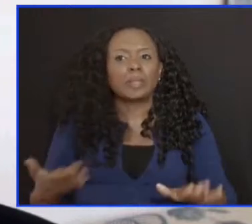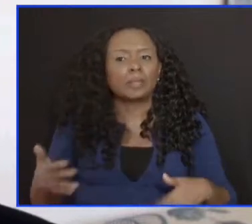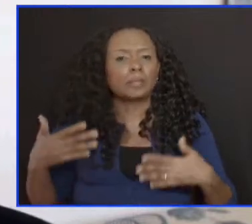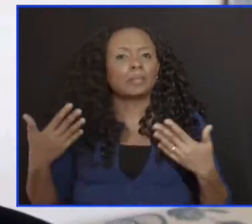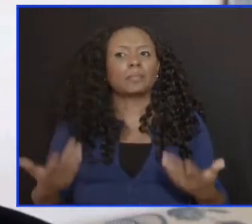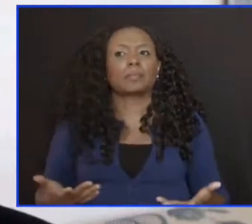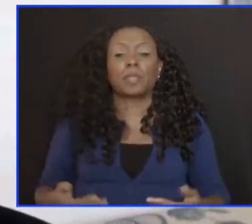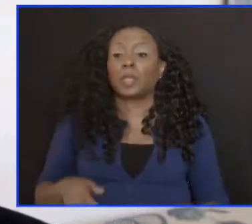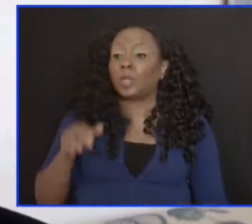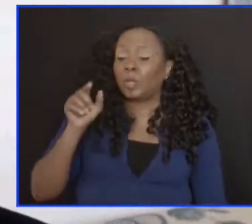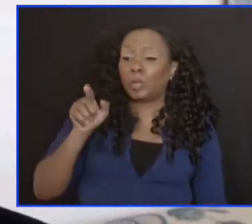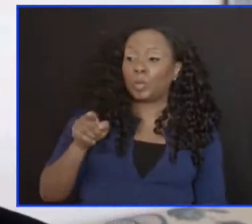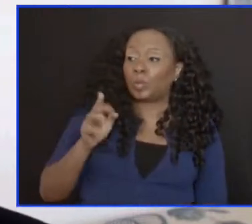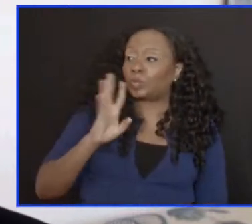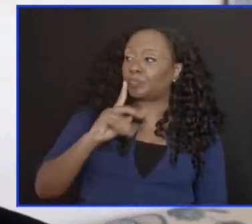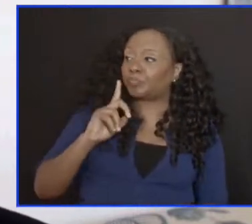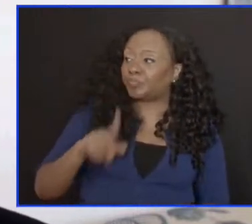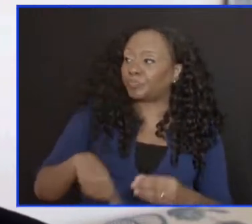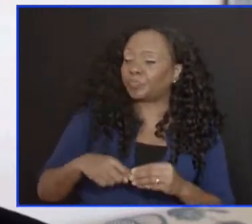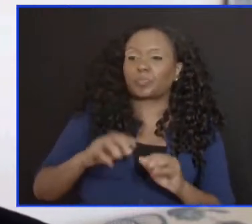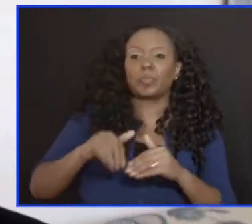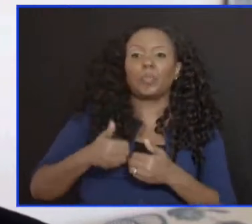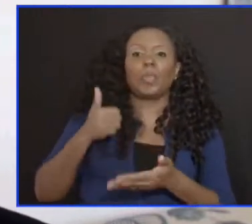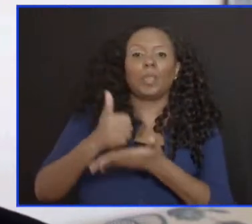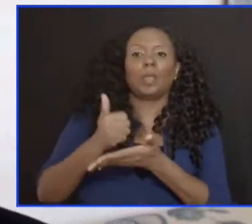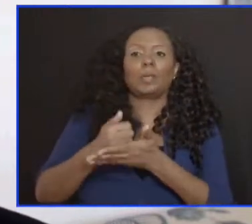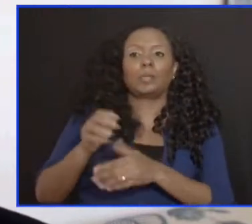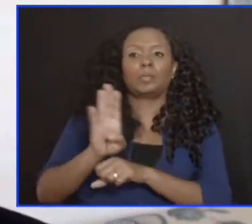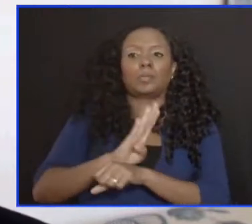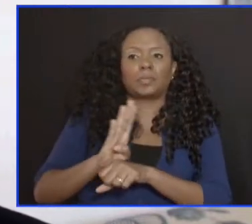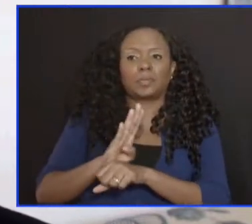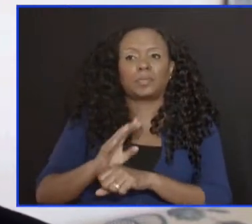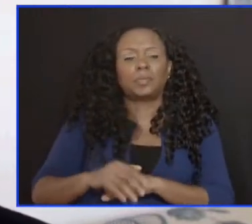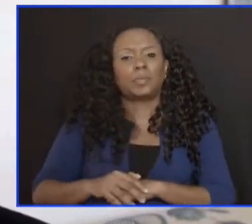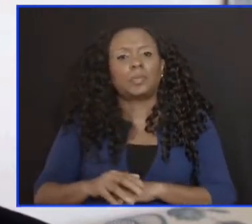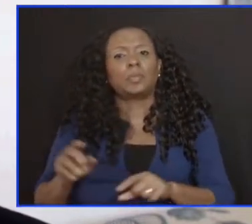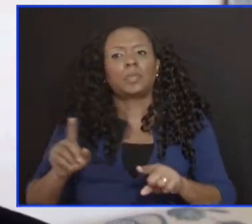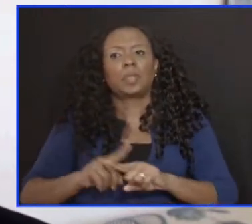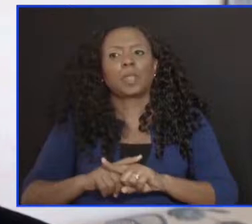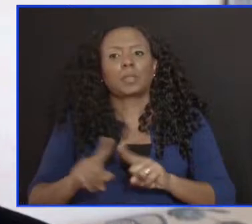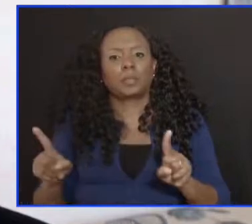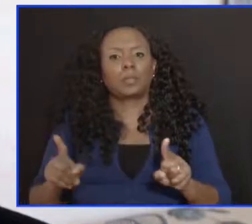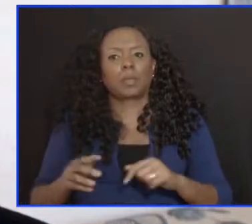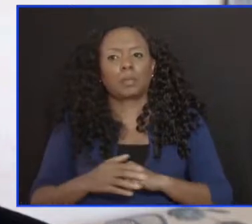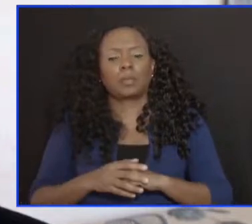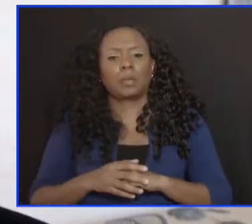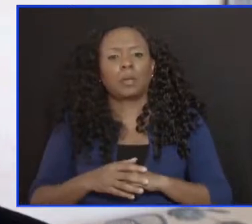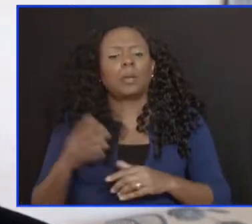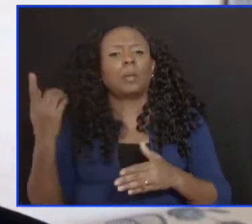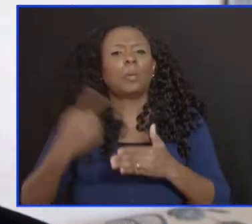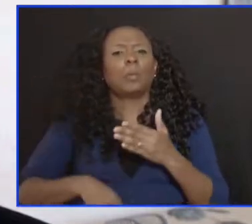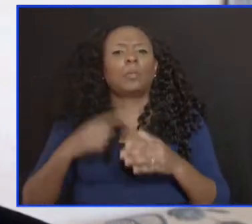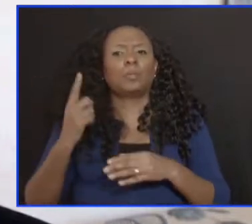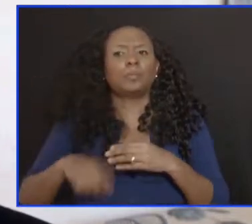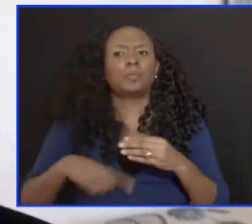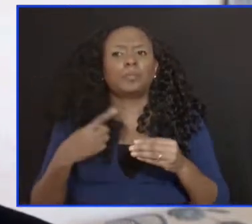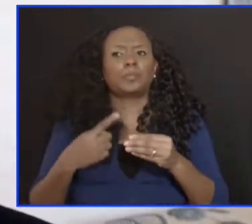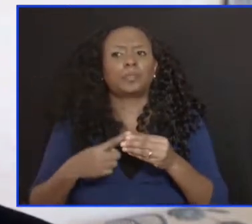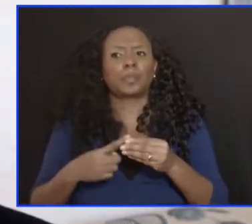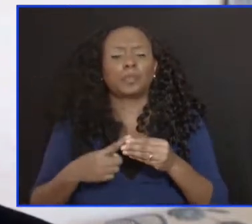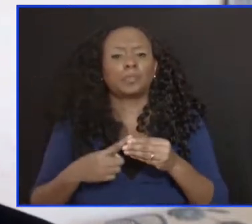past, but there's no focus really on what contribution they actually make to the lives of the people that they are